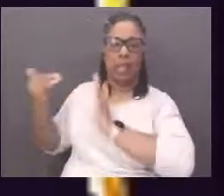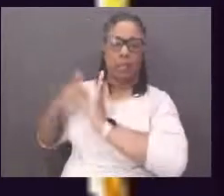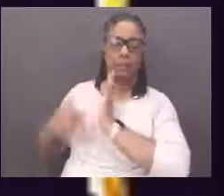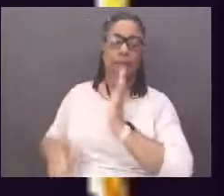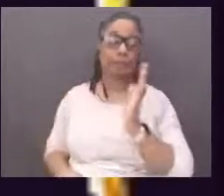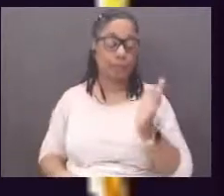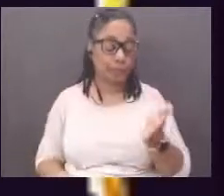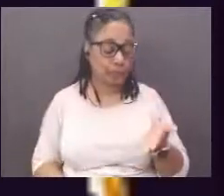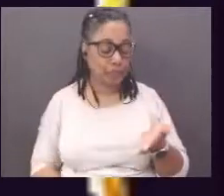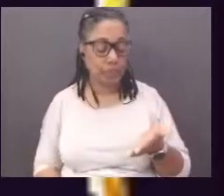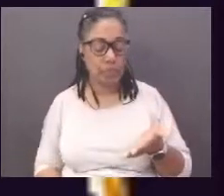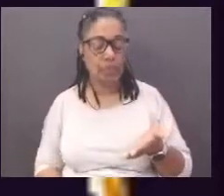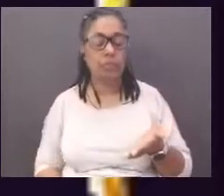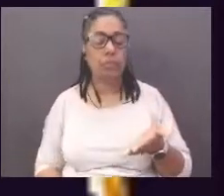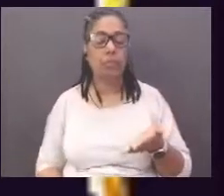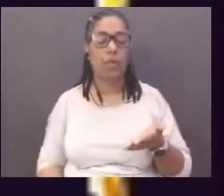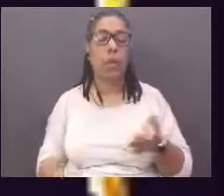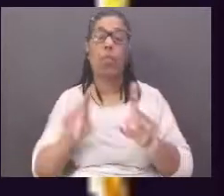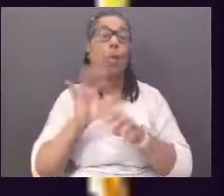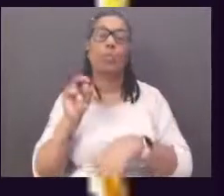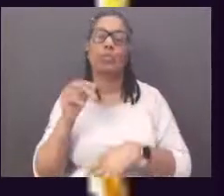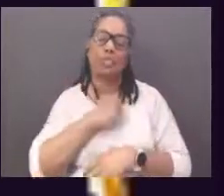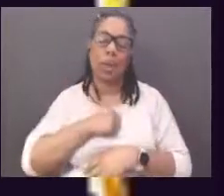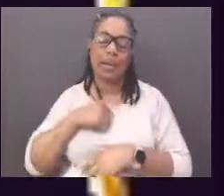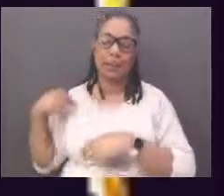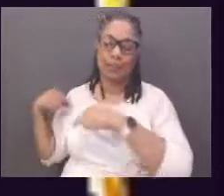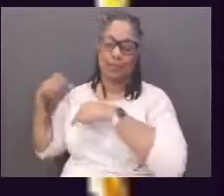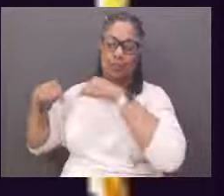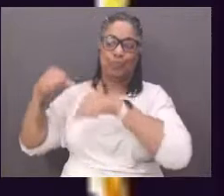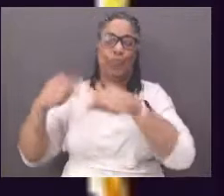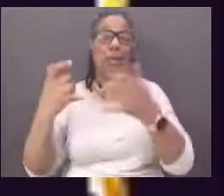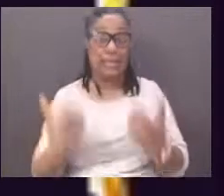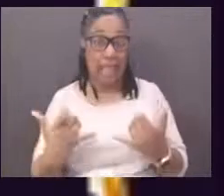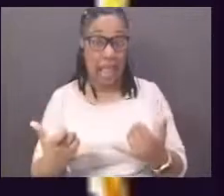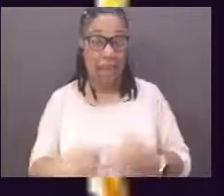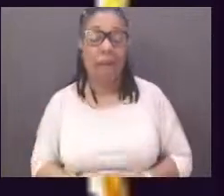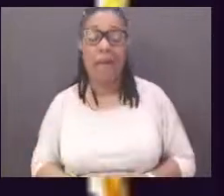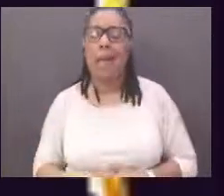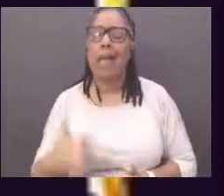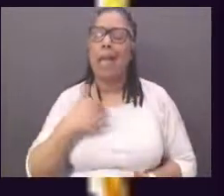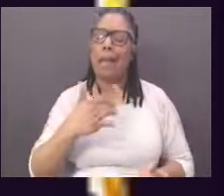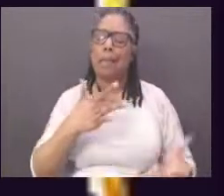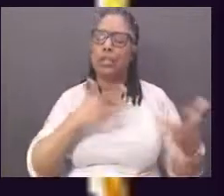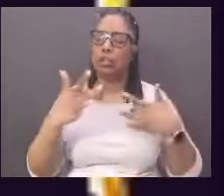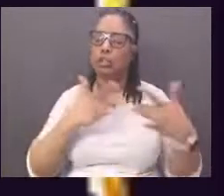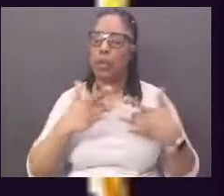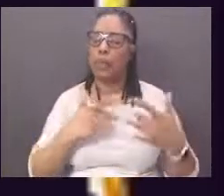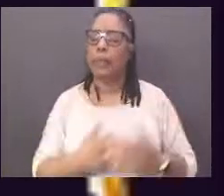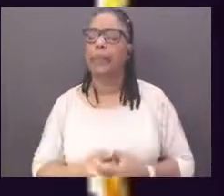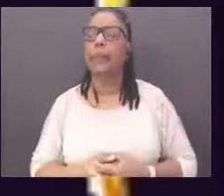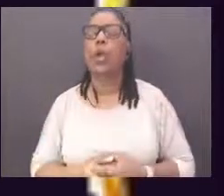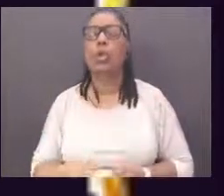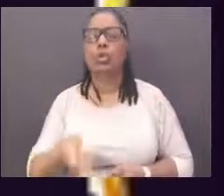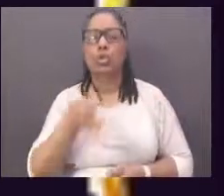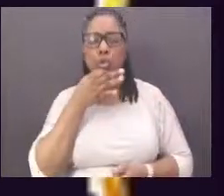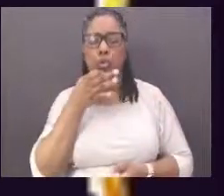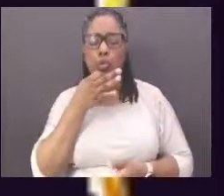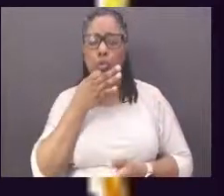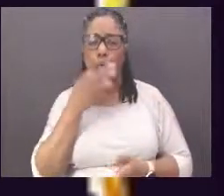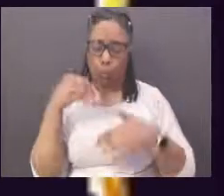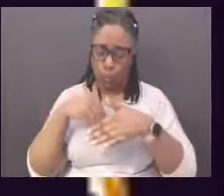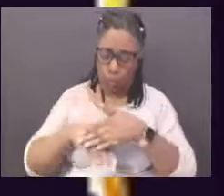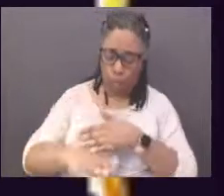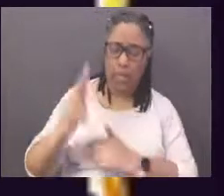to a concern. Even as we prepare to re-enter the sanctuary, the revelation in